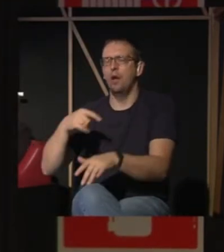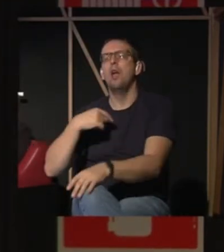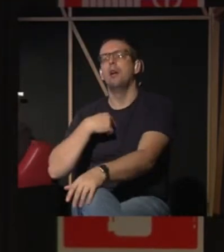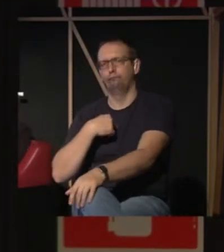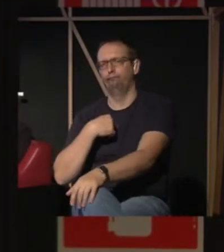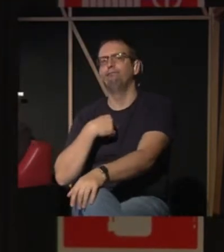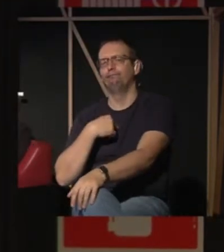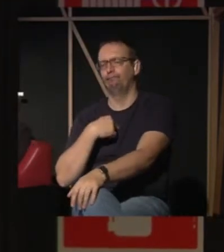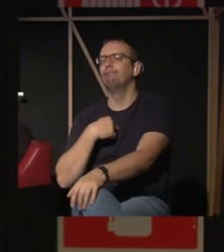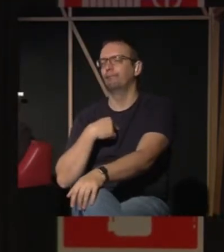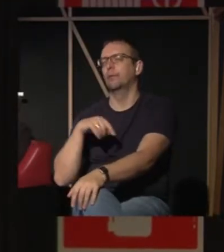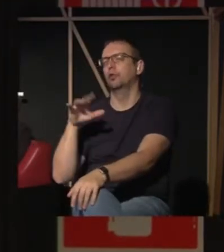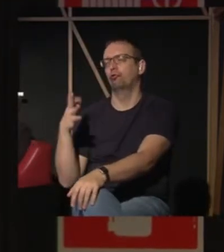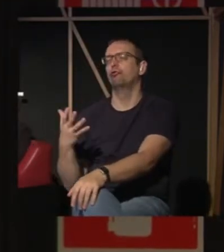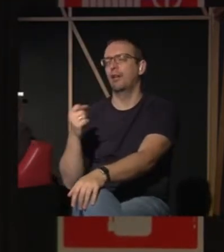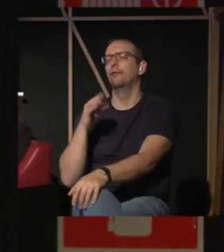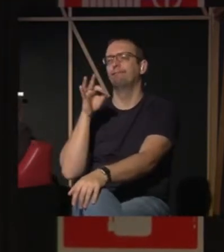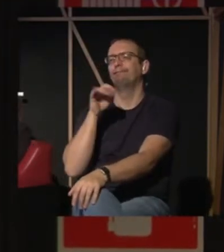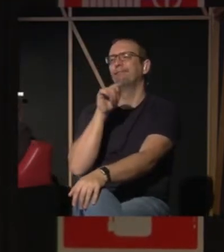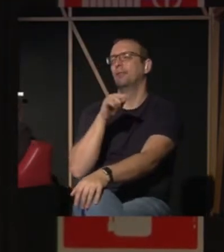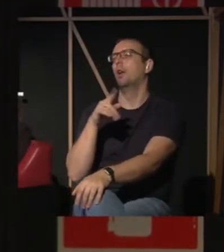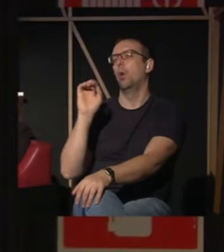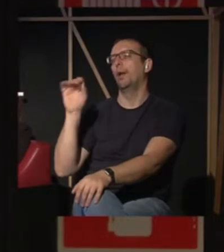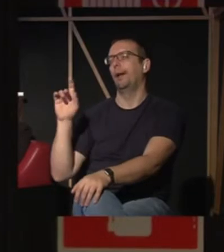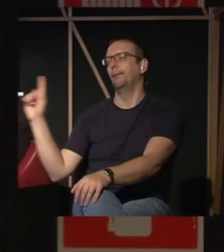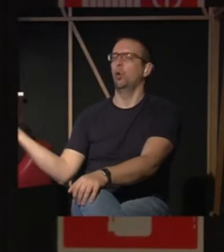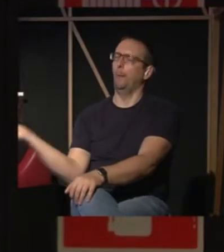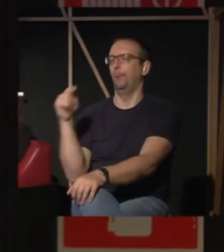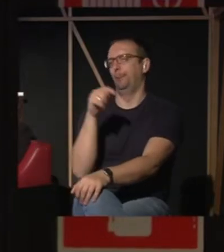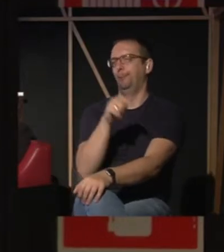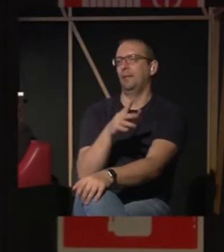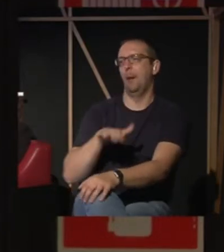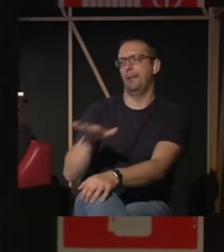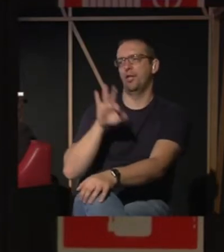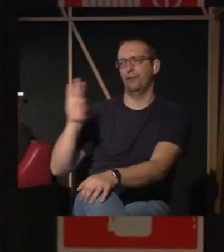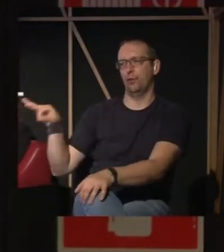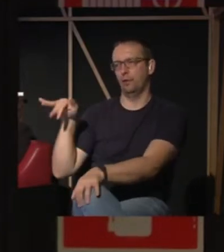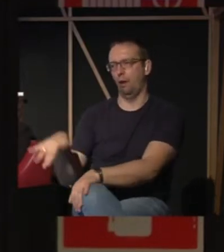experience. So, Patrick, this goes to show you that we're also not discriminating, even against